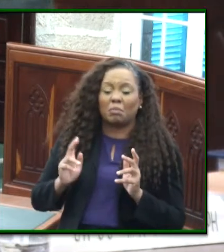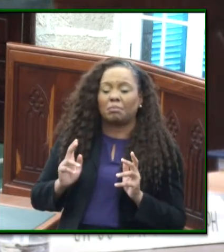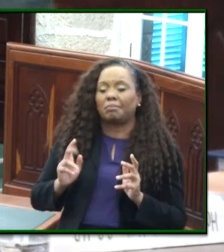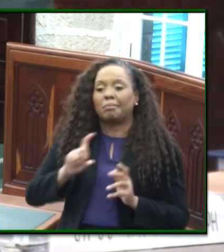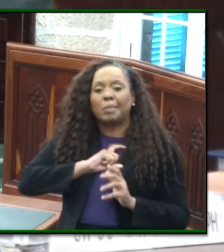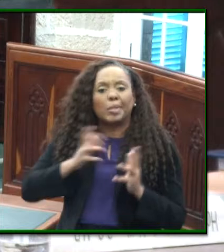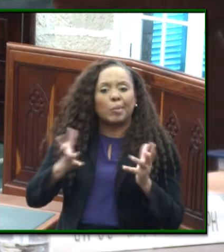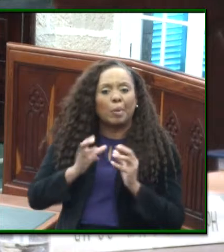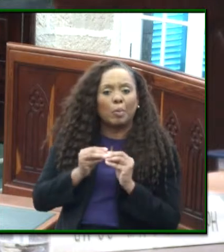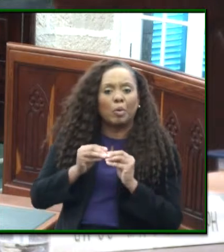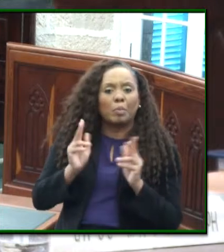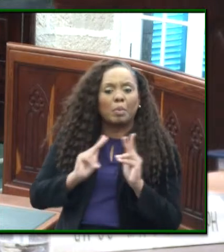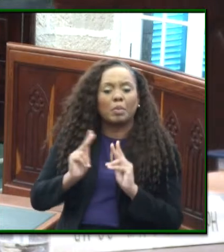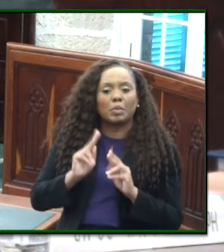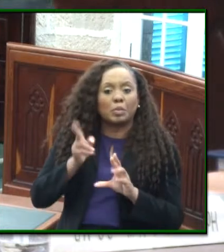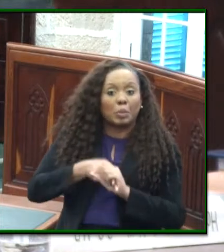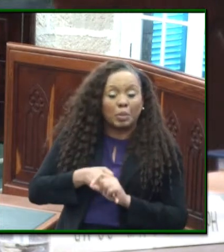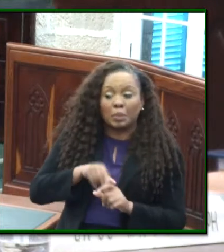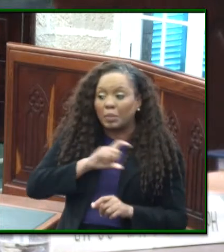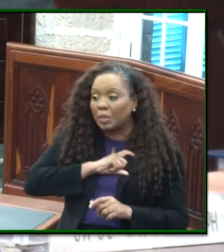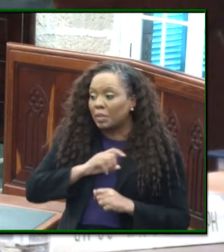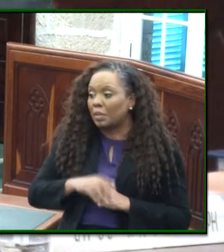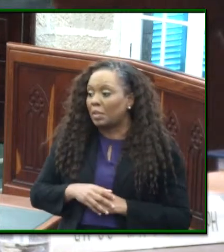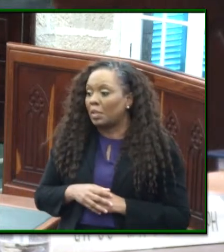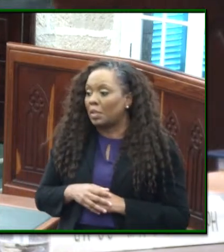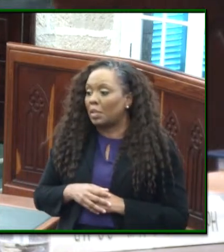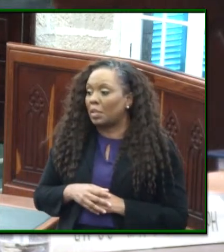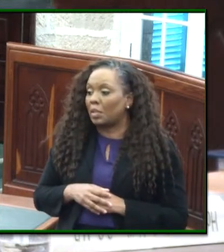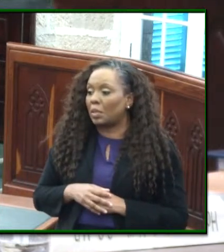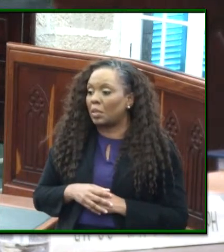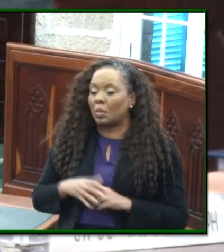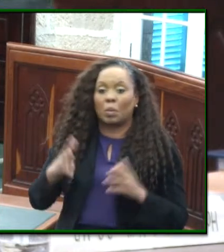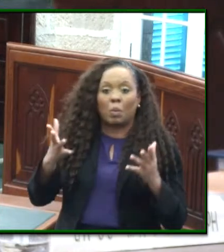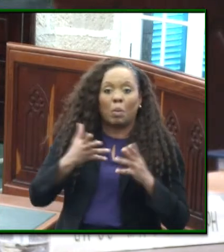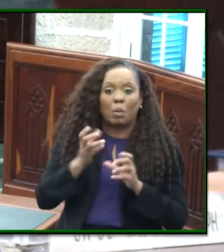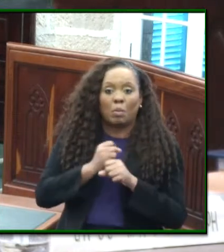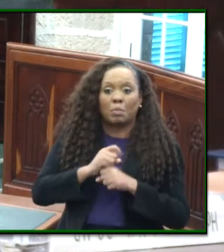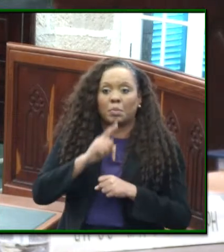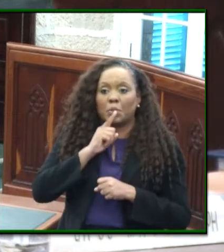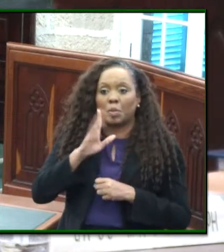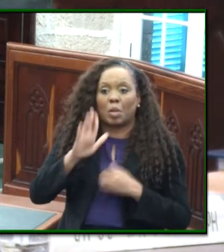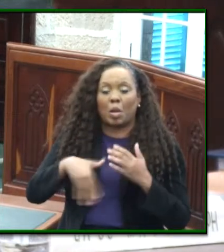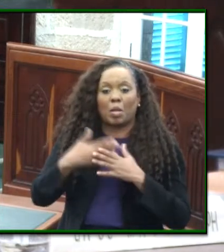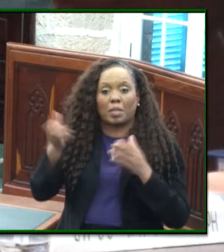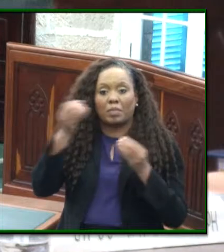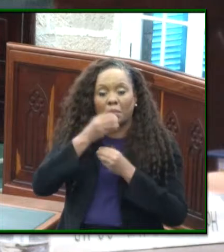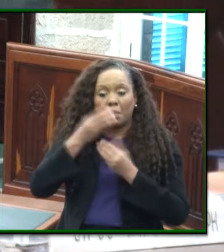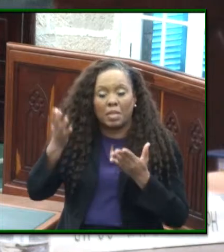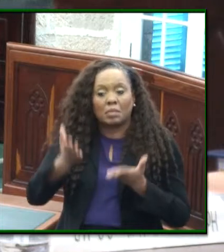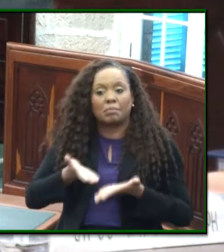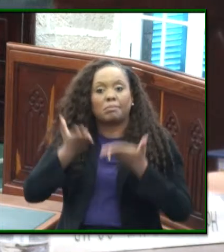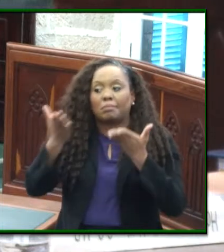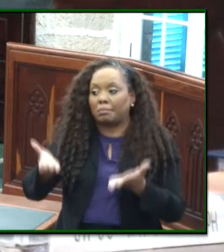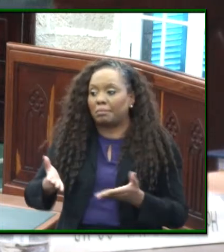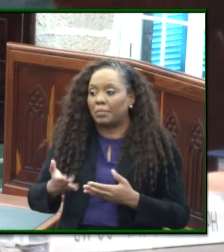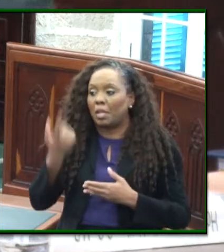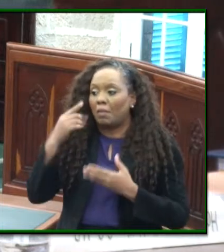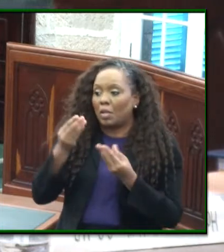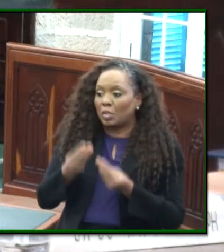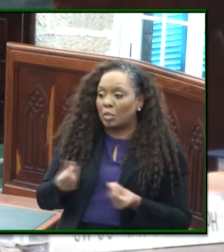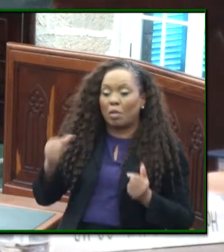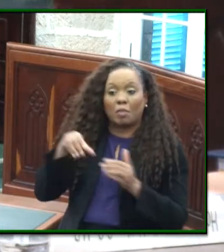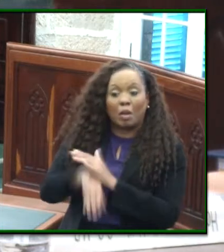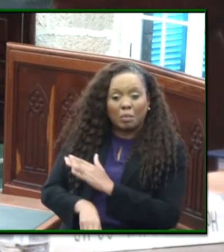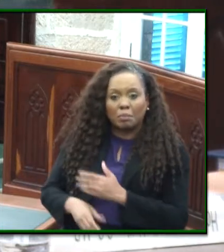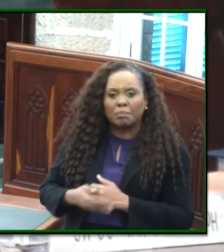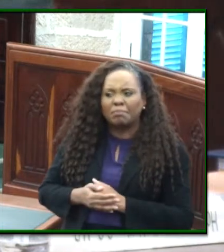serve, we want to ensure that the intelligence and the information is being handed over to the police in a timely manner so that they can solve crimes. I think